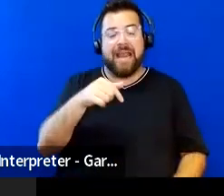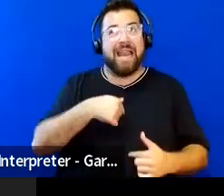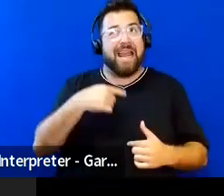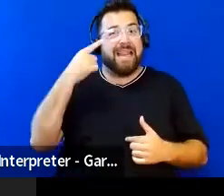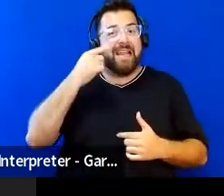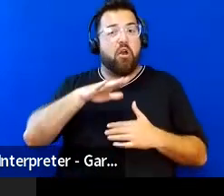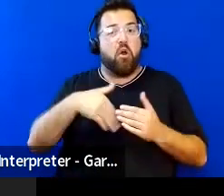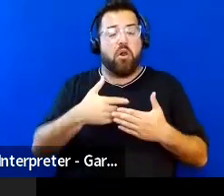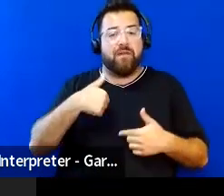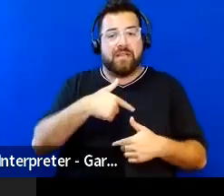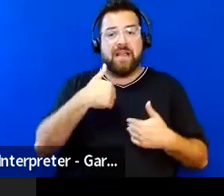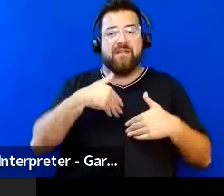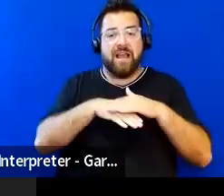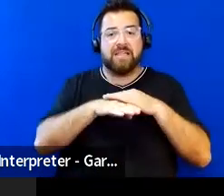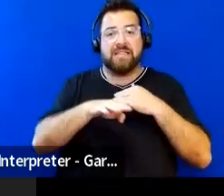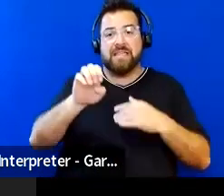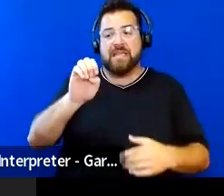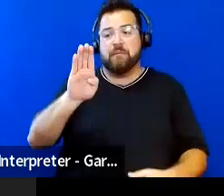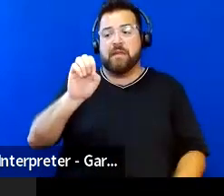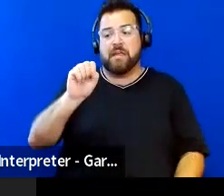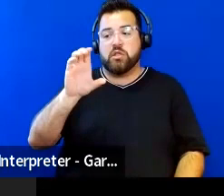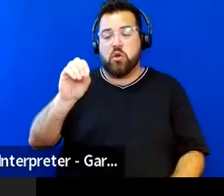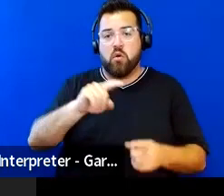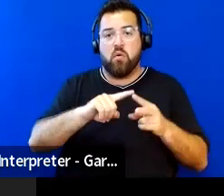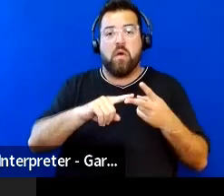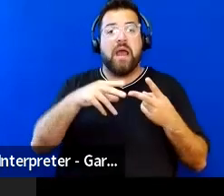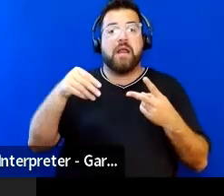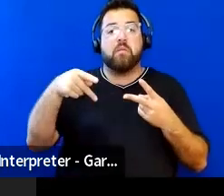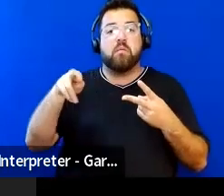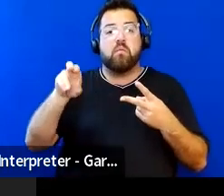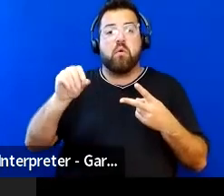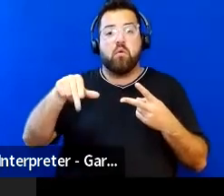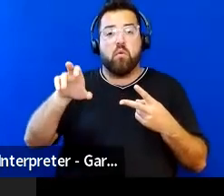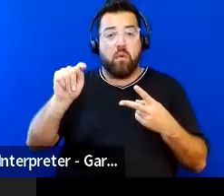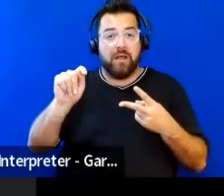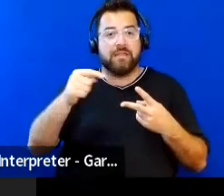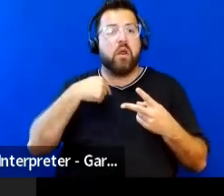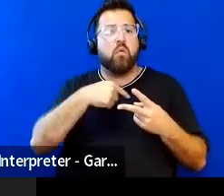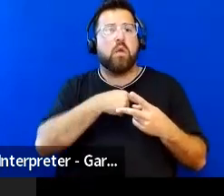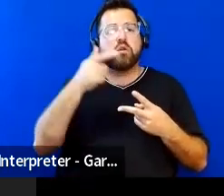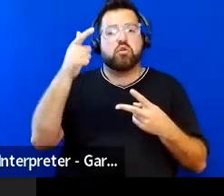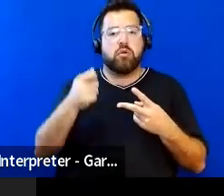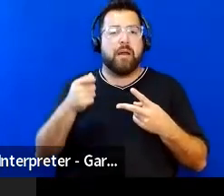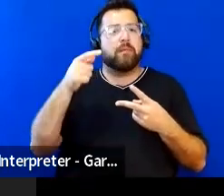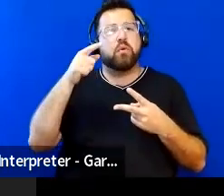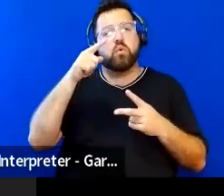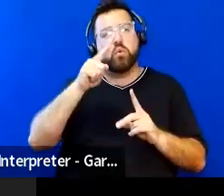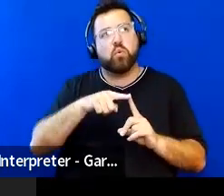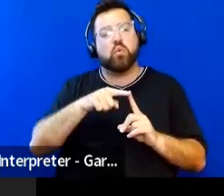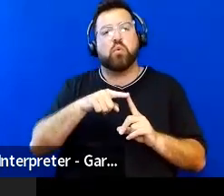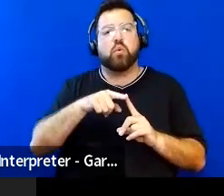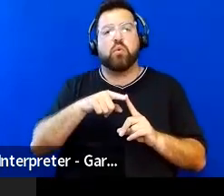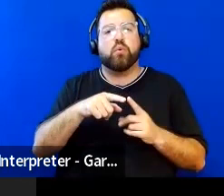EBSCO ebooks as well as ProQuest ebooks, and we primarily subscribe to the bundles that are